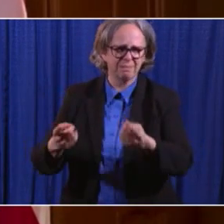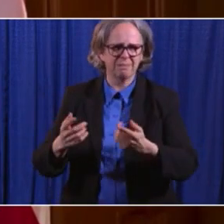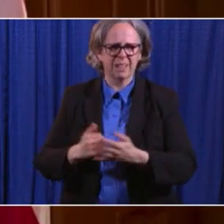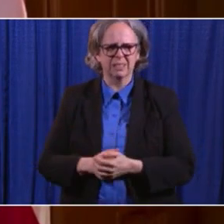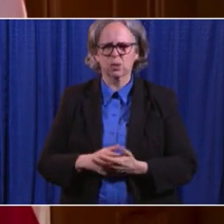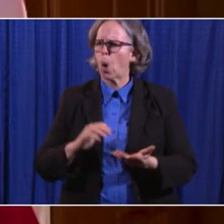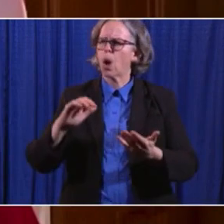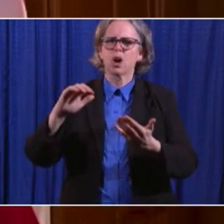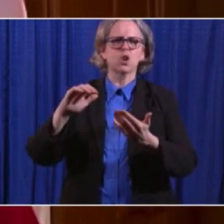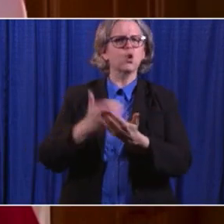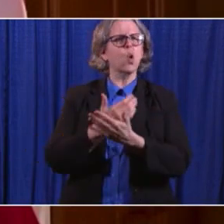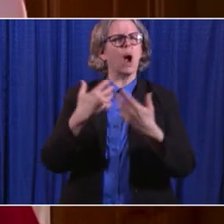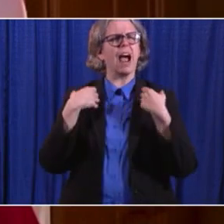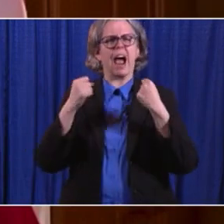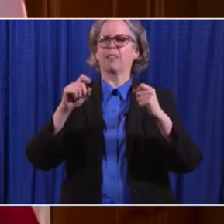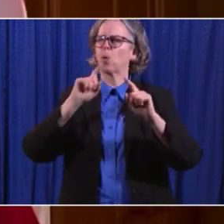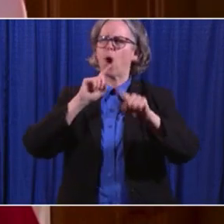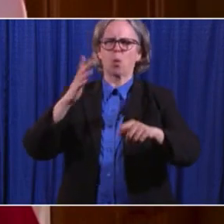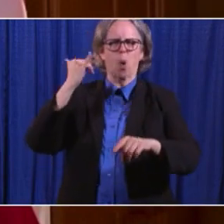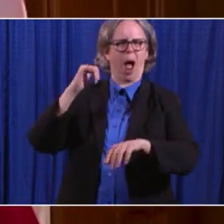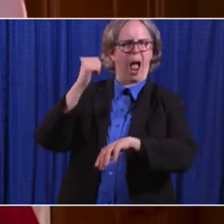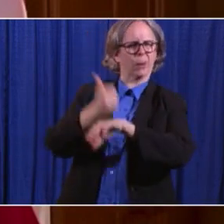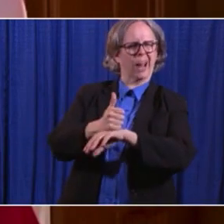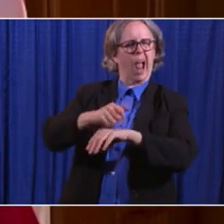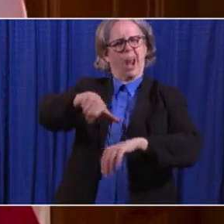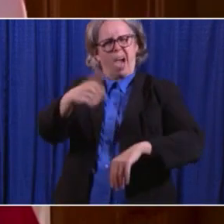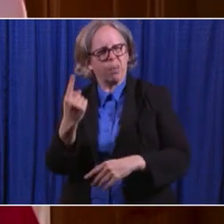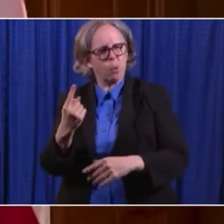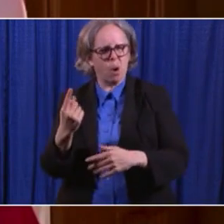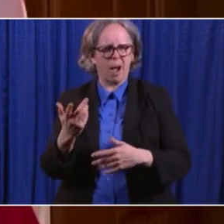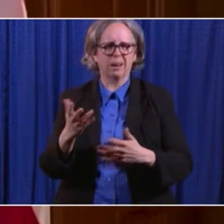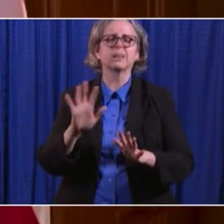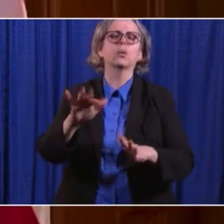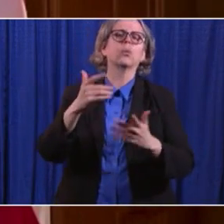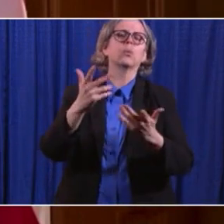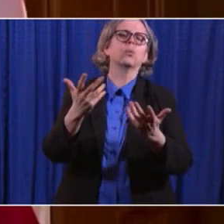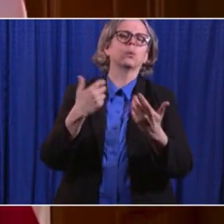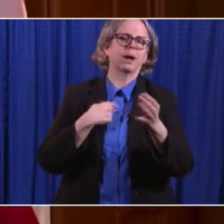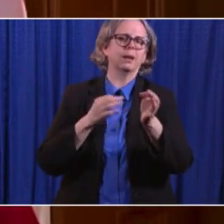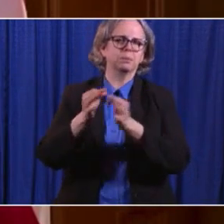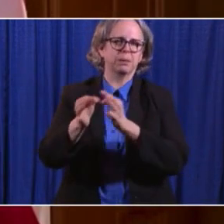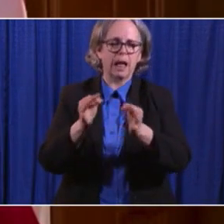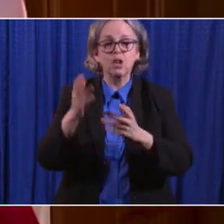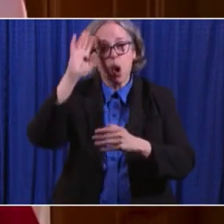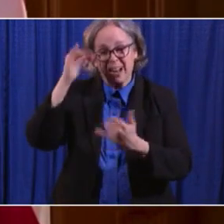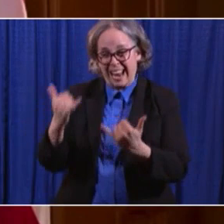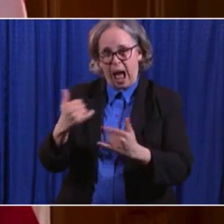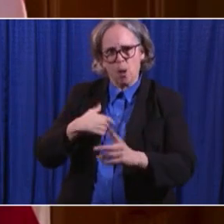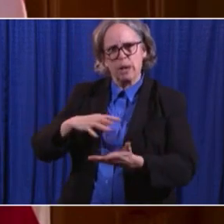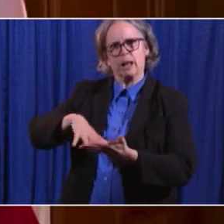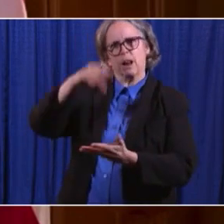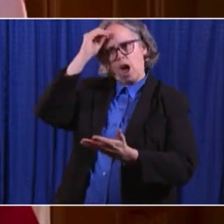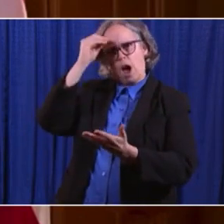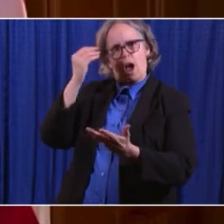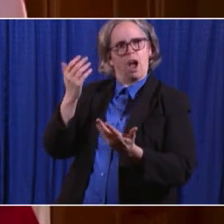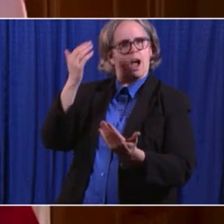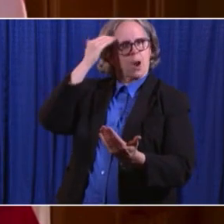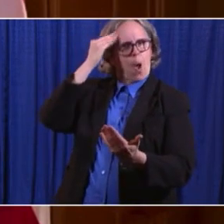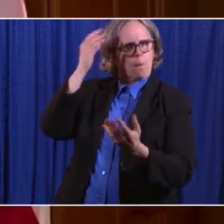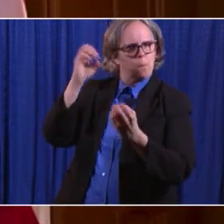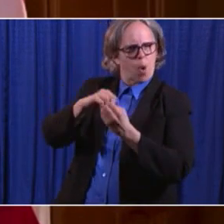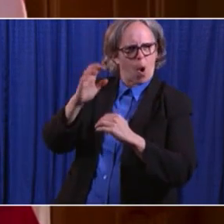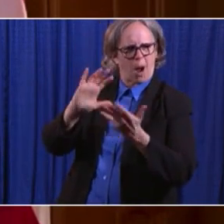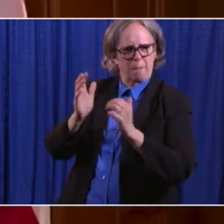we knew when this started. For example, the power the power of these masks is so much